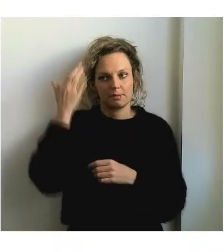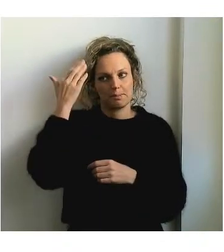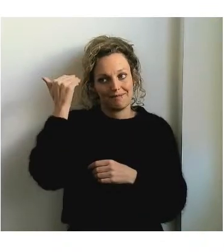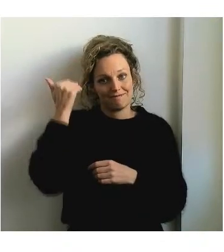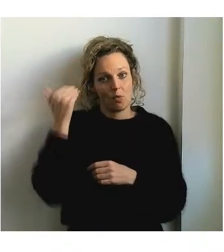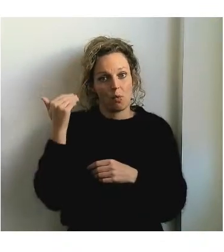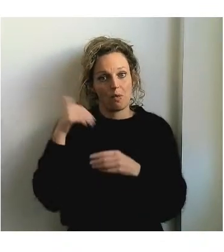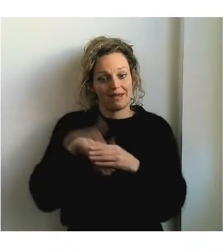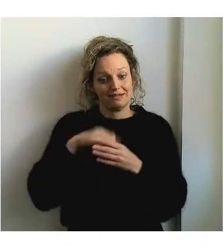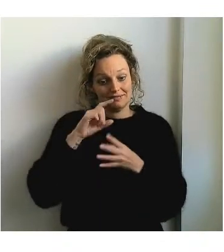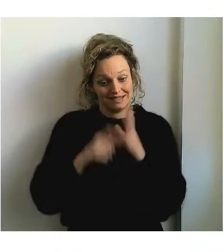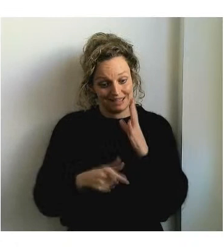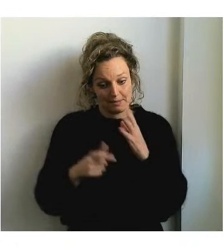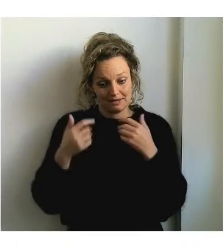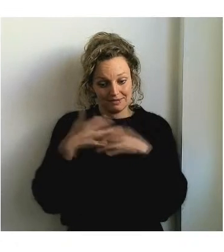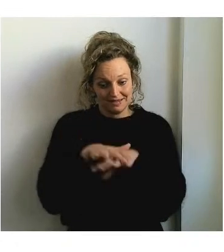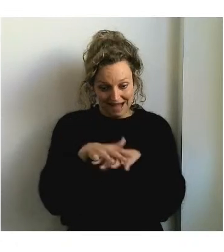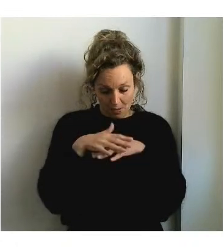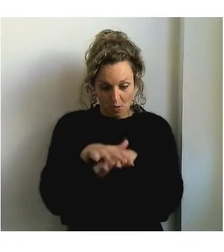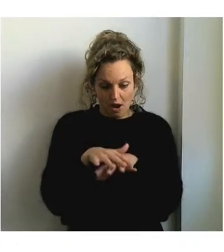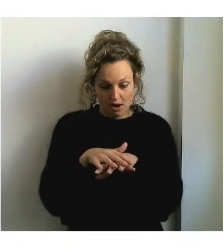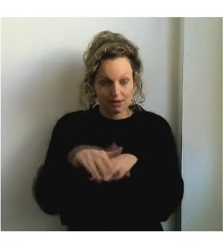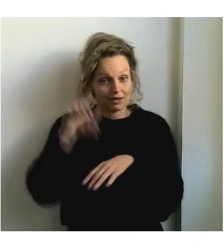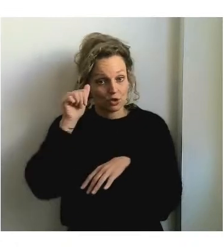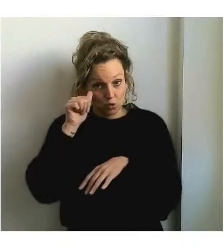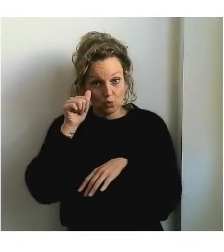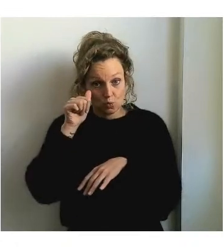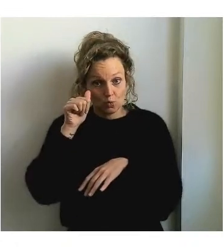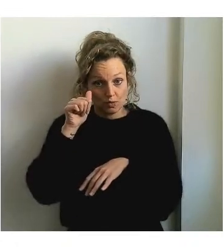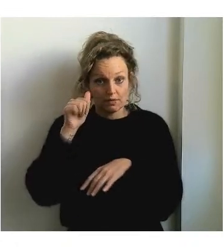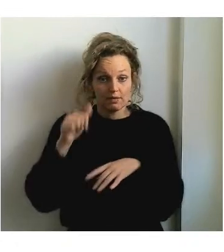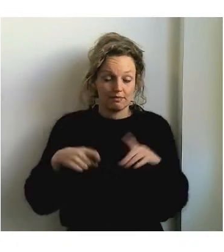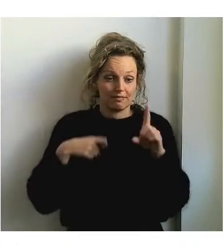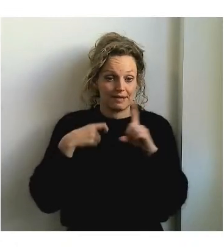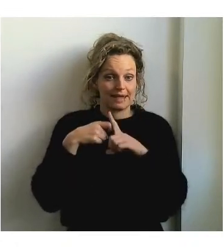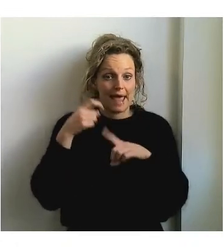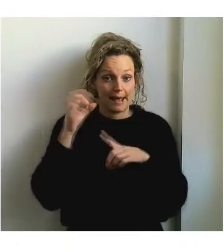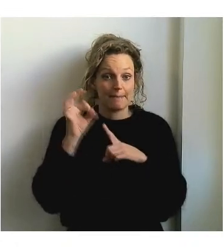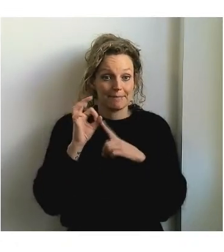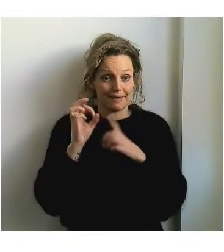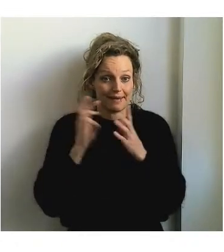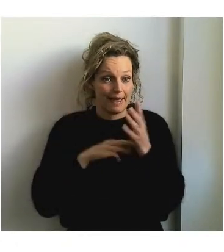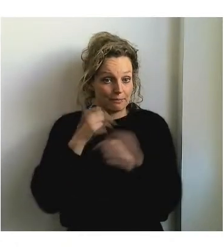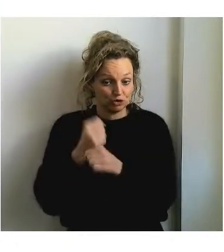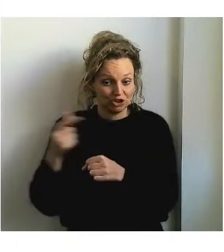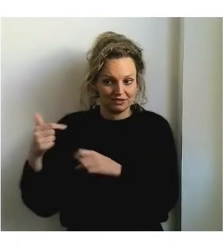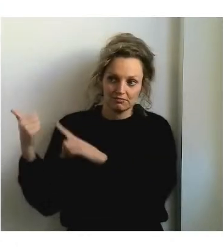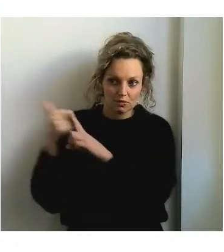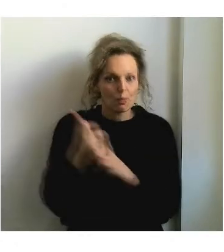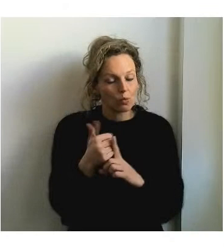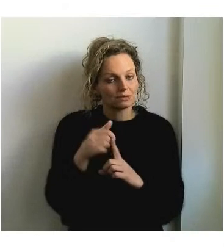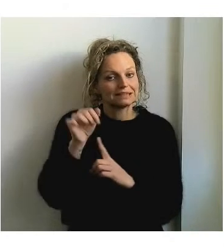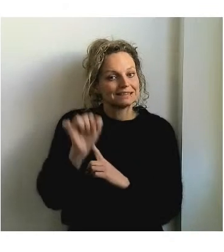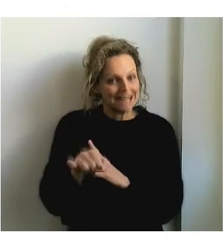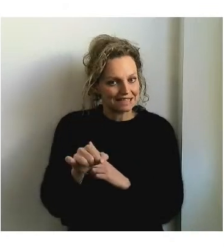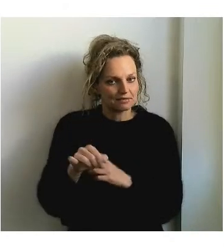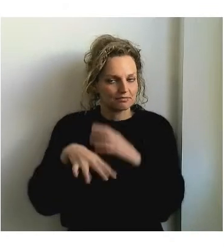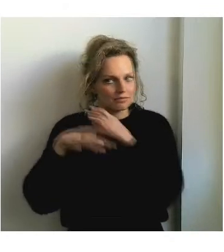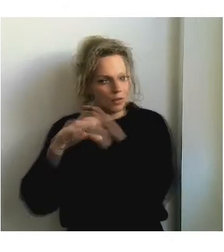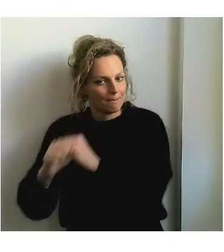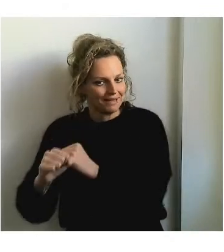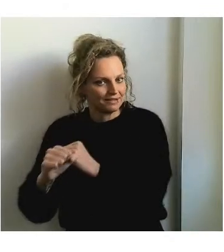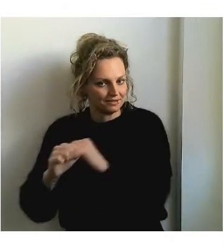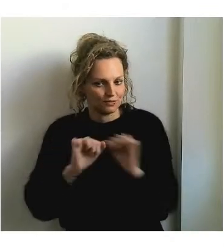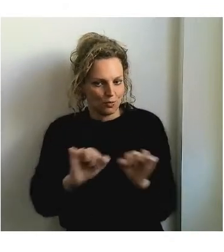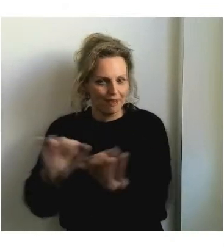know that KPMG were supportive of a scheme like this and committed to employees. But I mean, there was